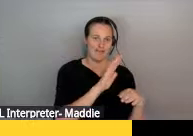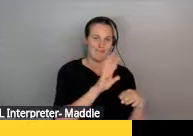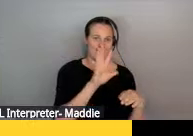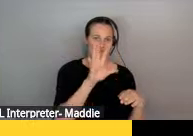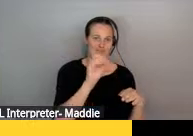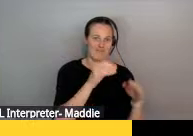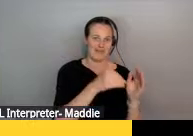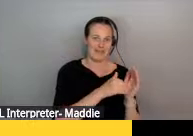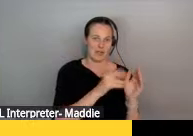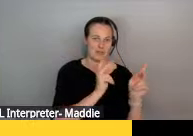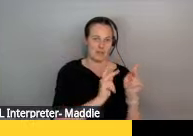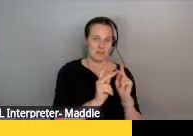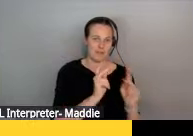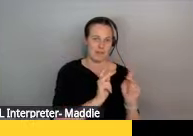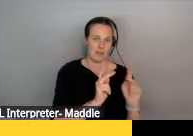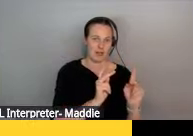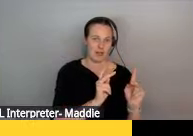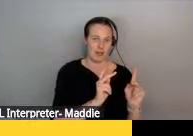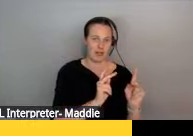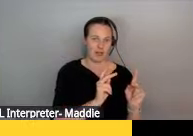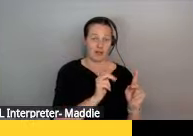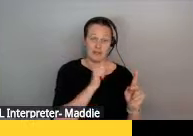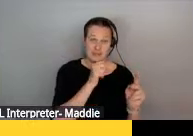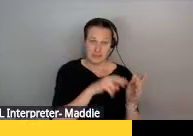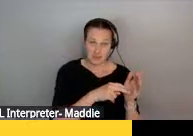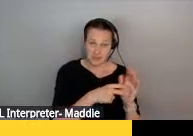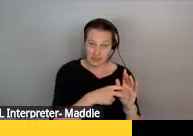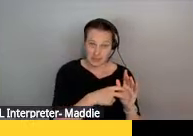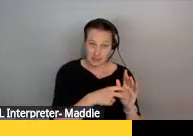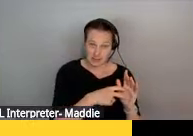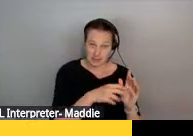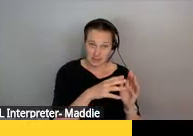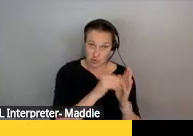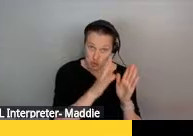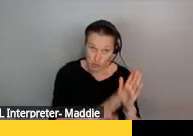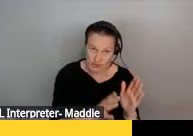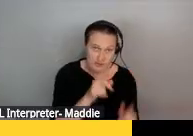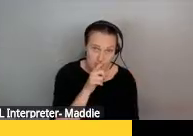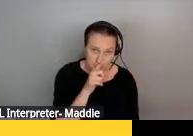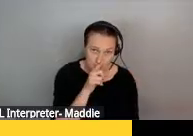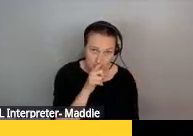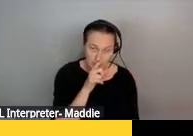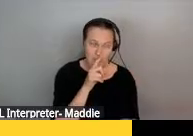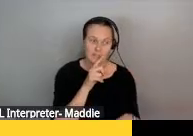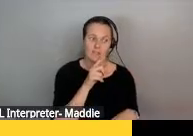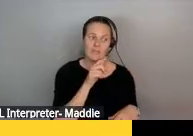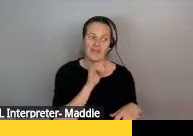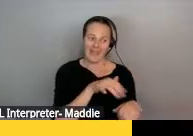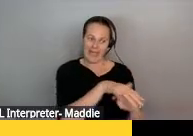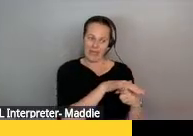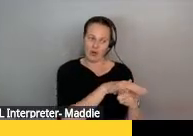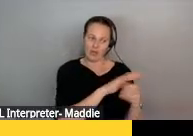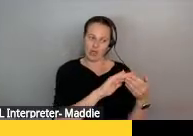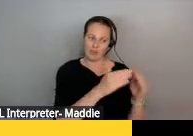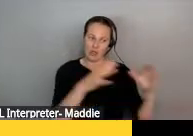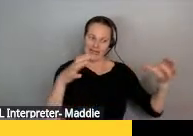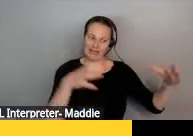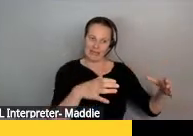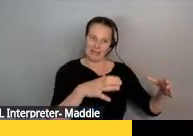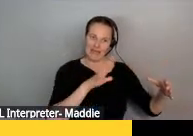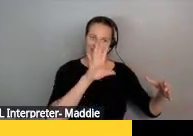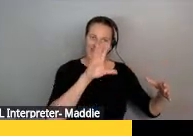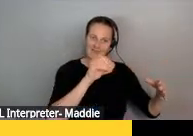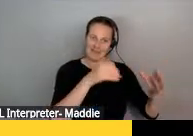50,000 people. It doesn't necessarily mean that the school district serves 50,000 students. It's that they're in a community that is